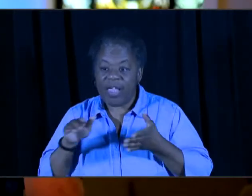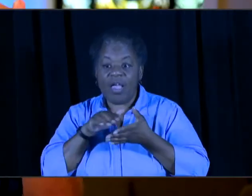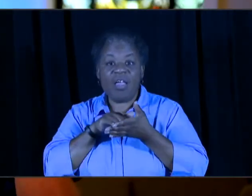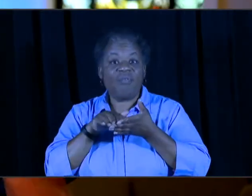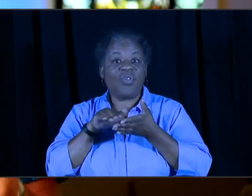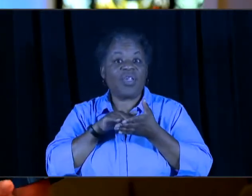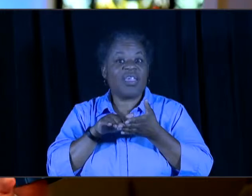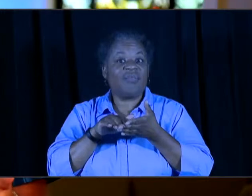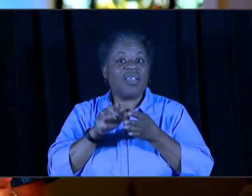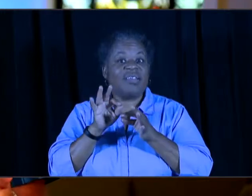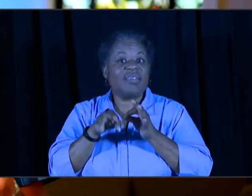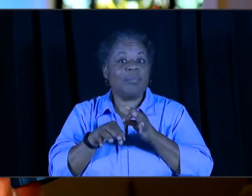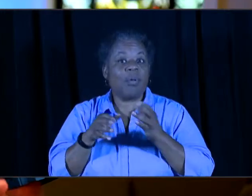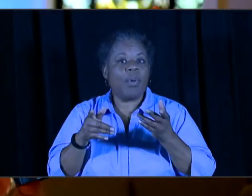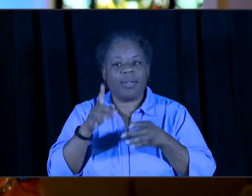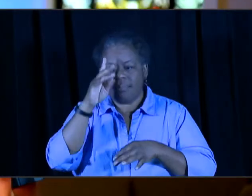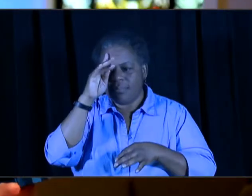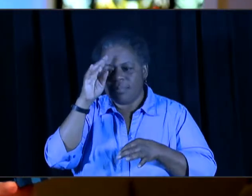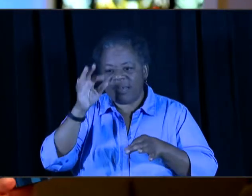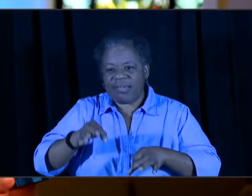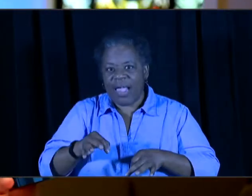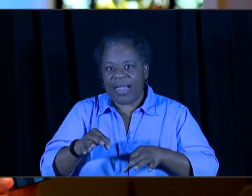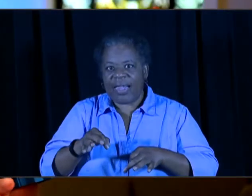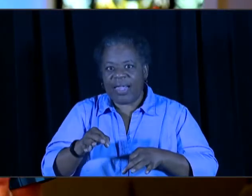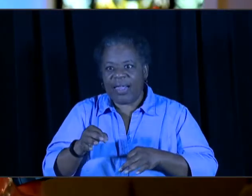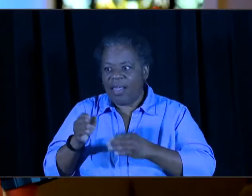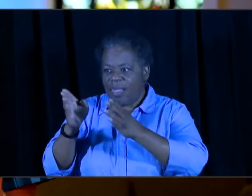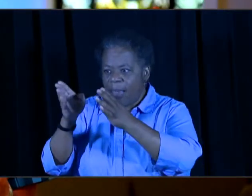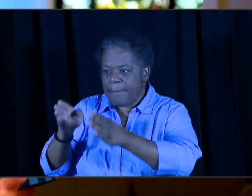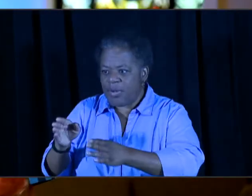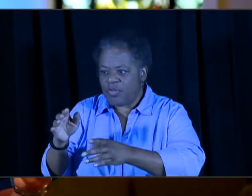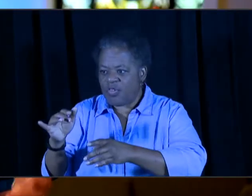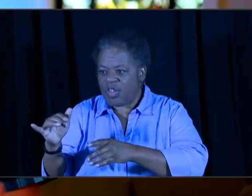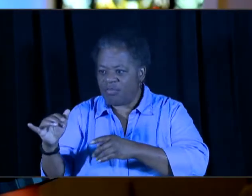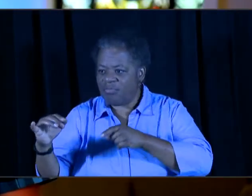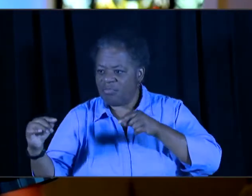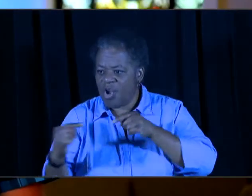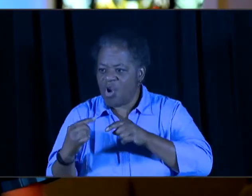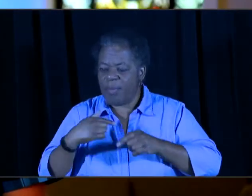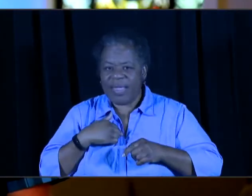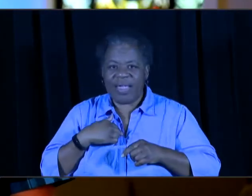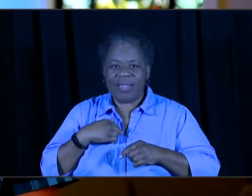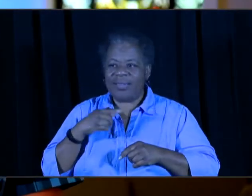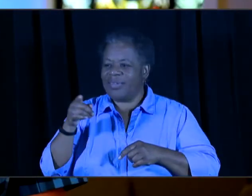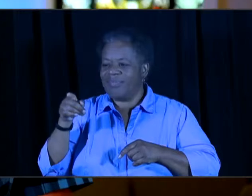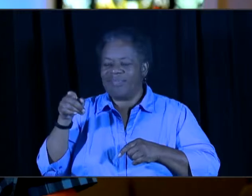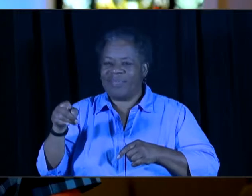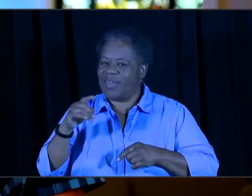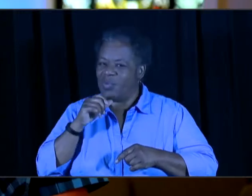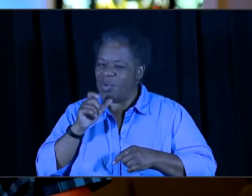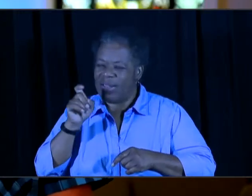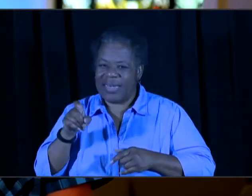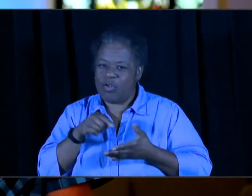Forgiveness is simply deciding that someone who has wronged you doesn't have to pay.